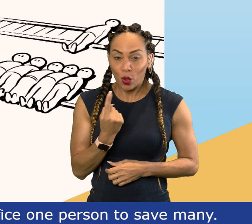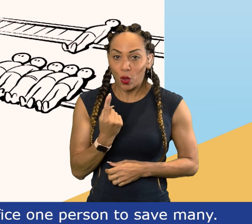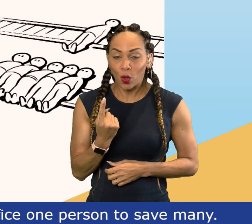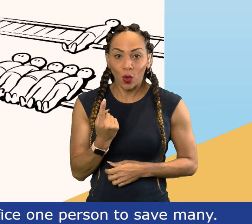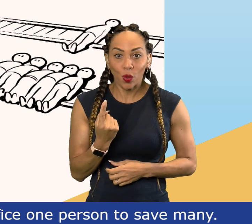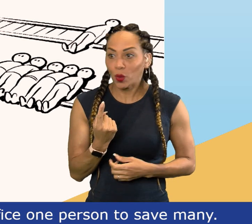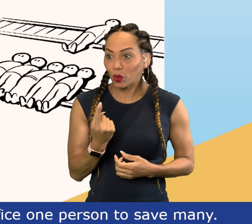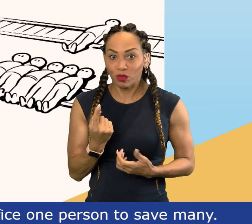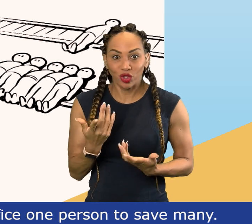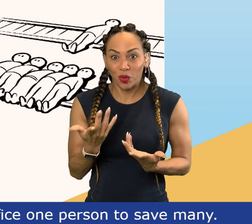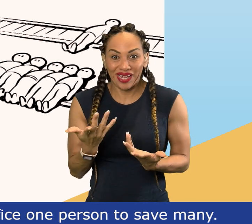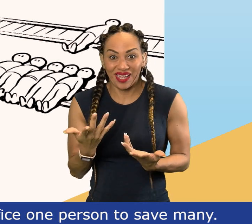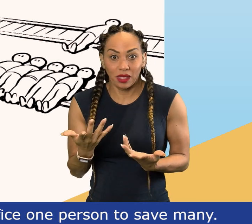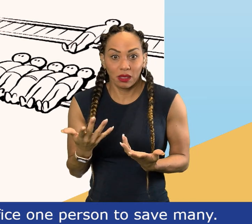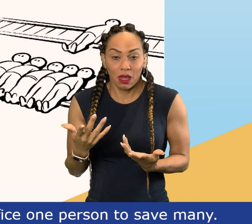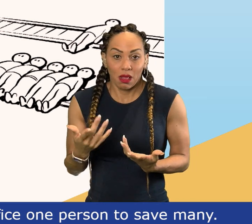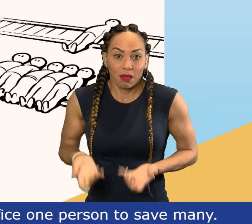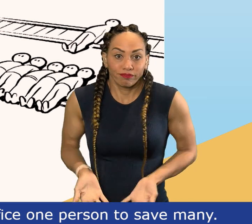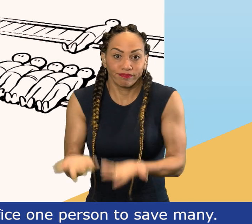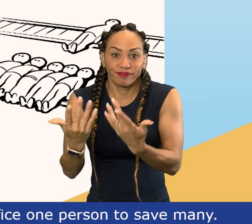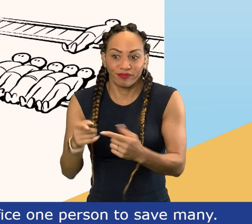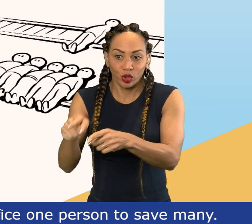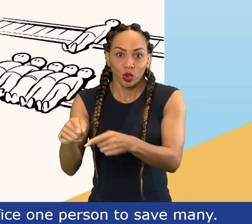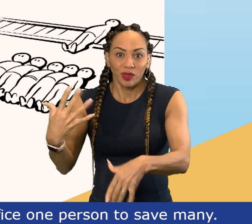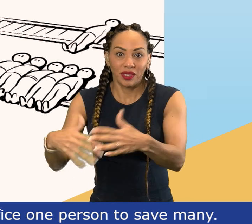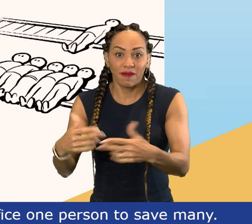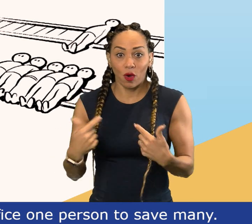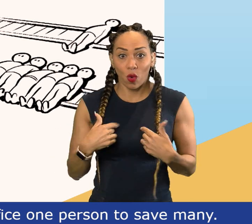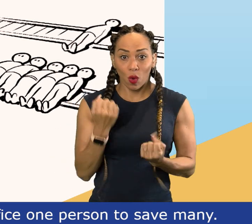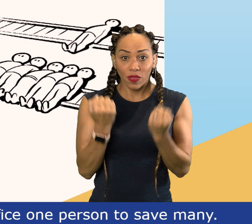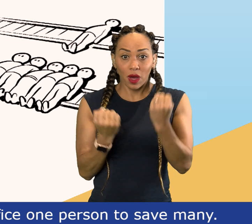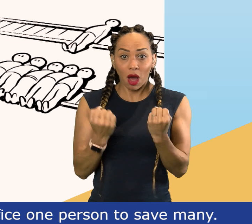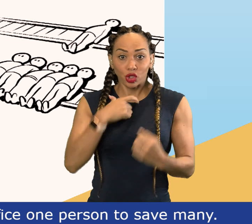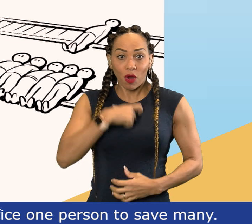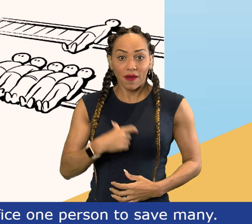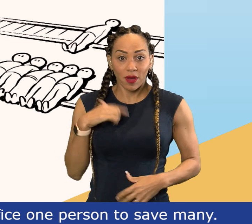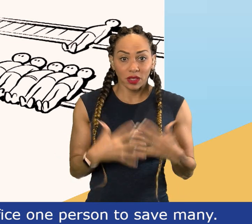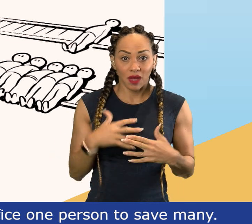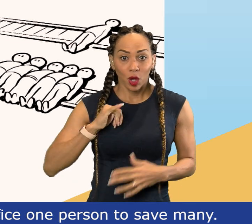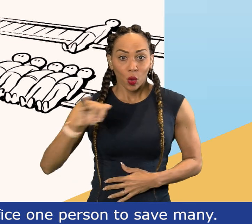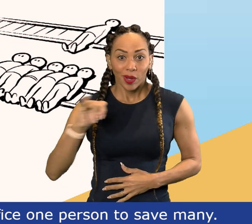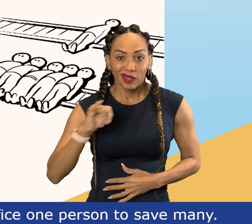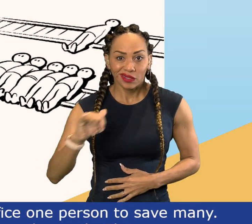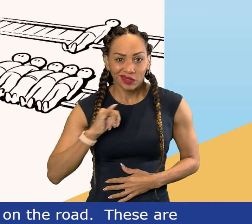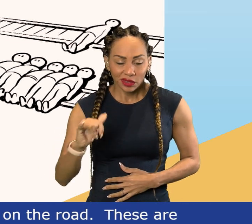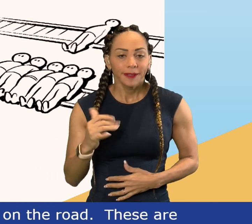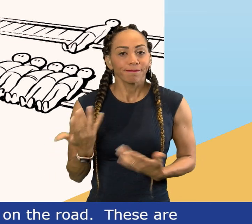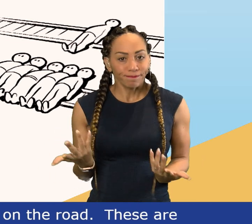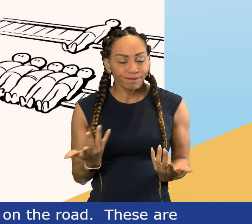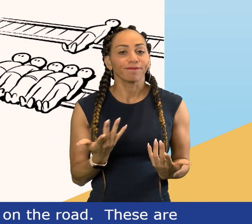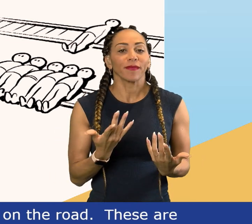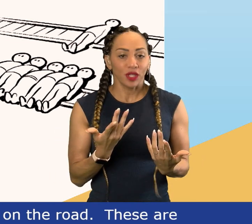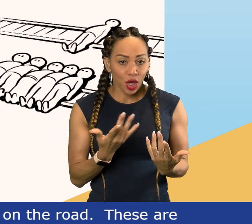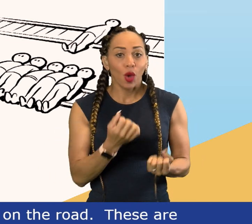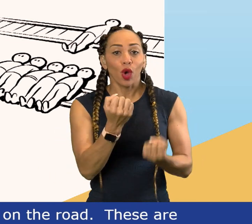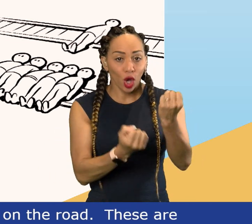will have to be answered before self-driving cars can come on the road. And as we talked about, car manufacturers need to talk to each other in terms of other